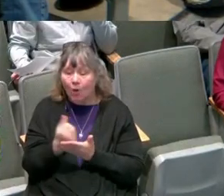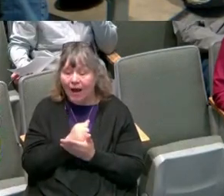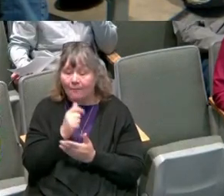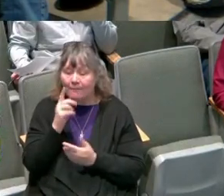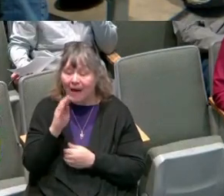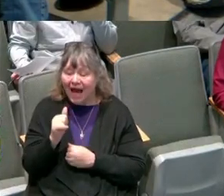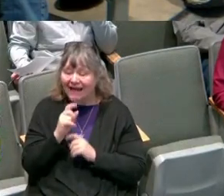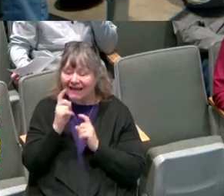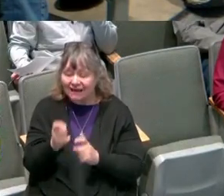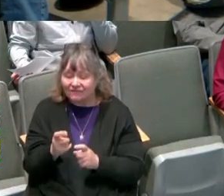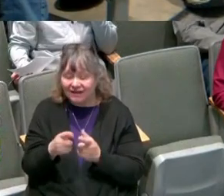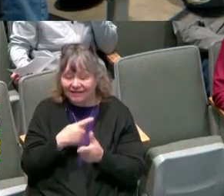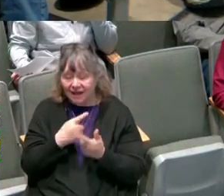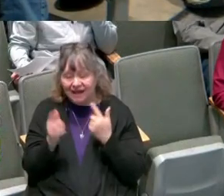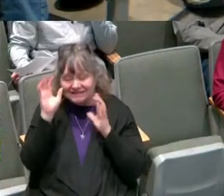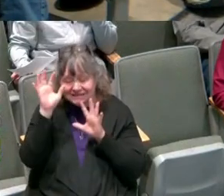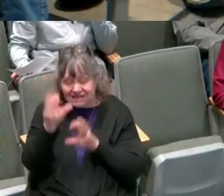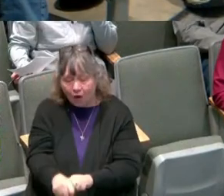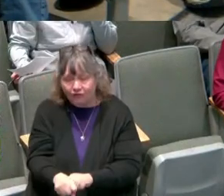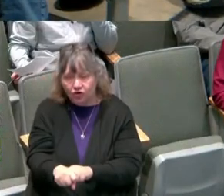by eminent domain